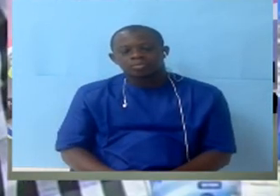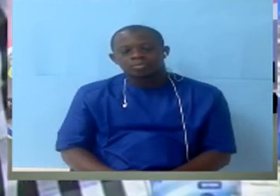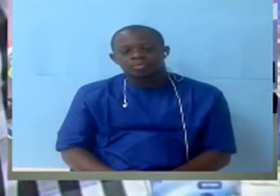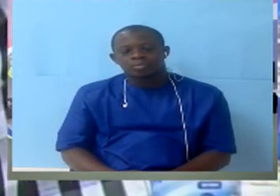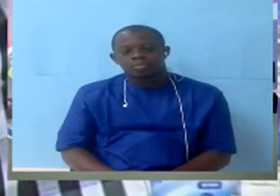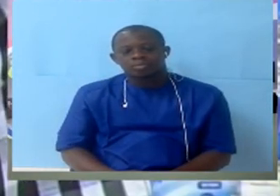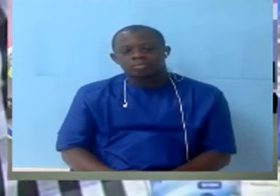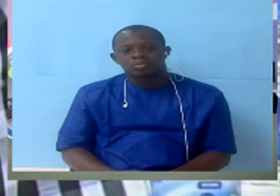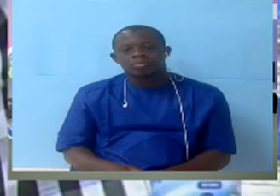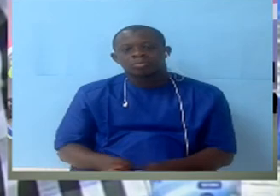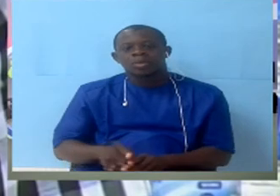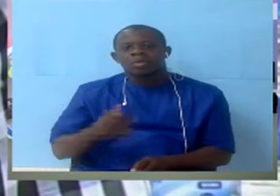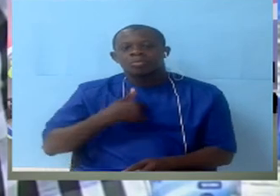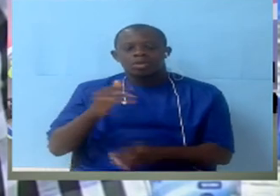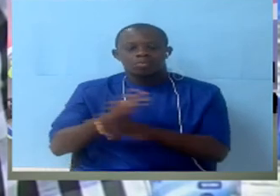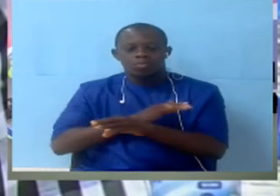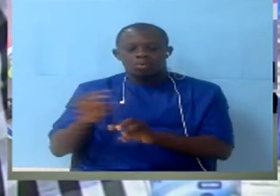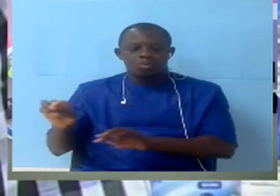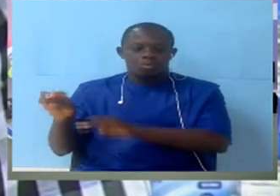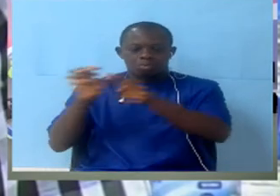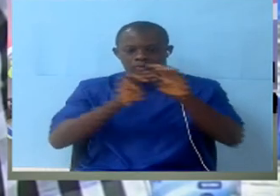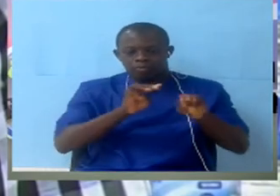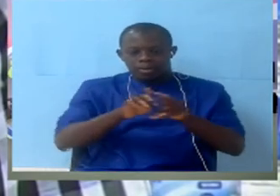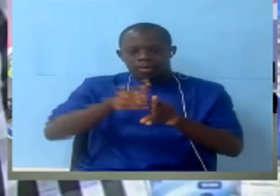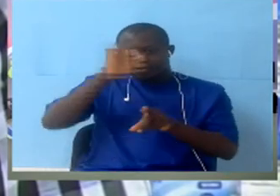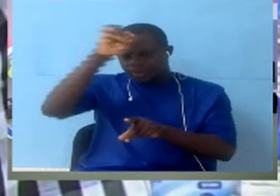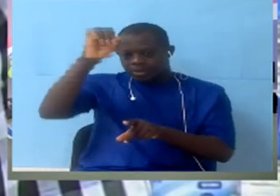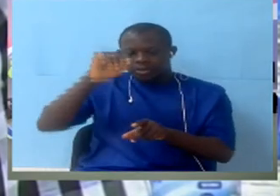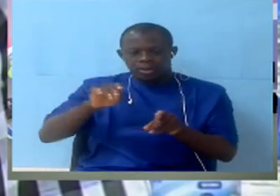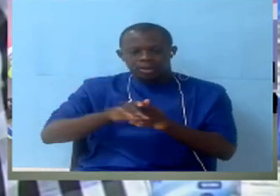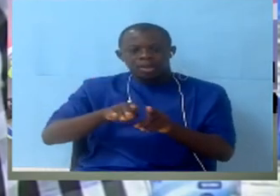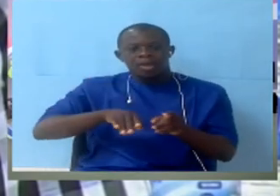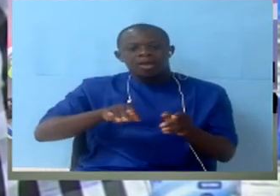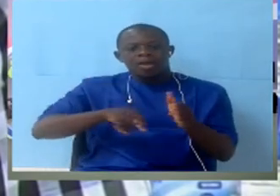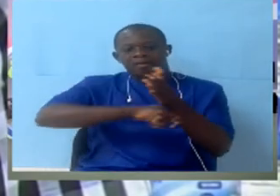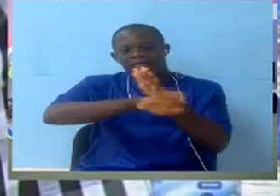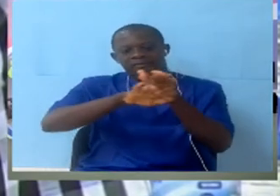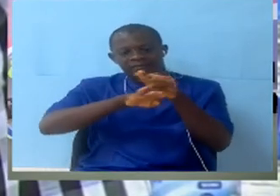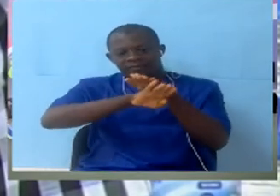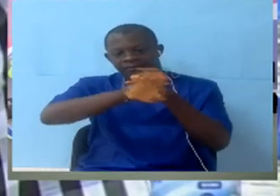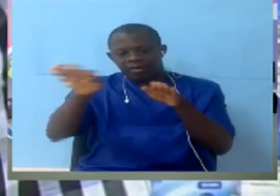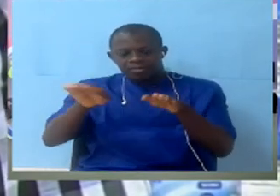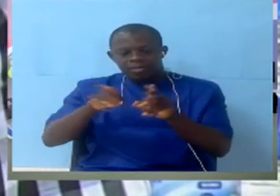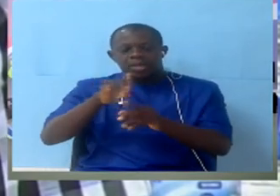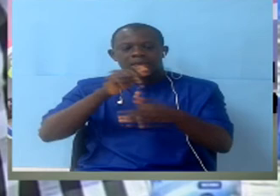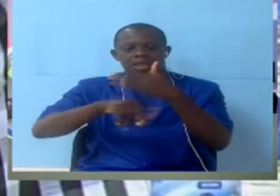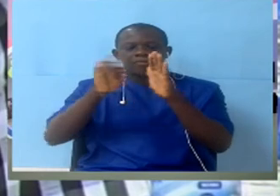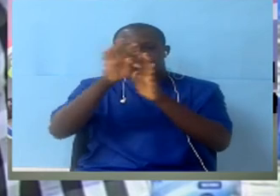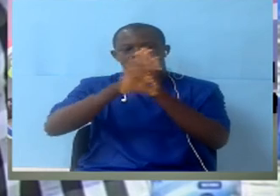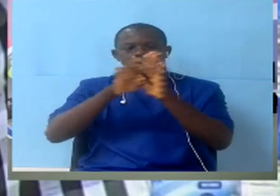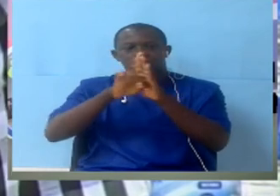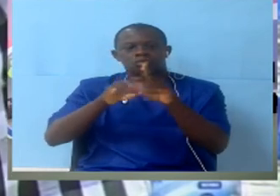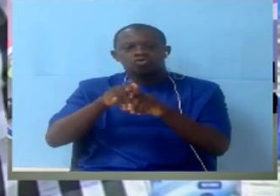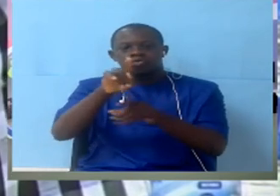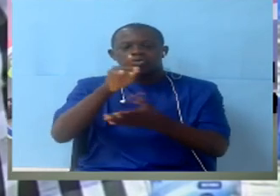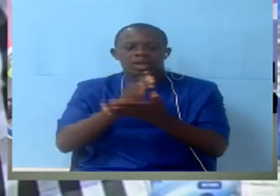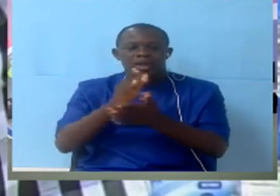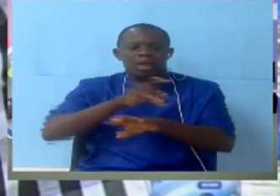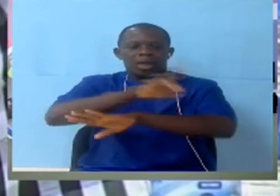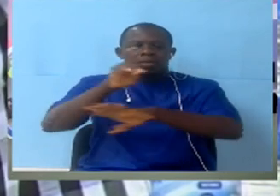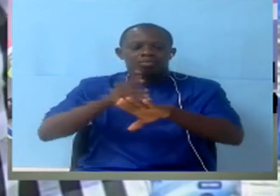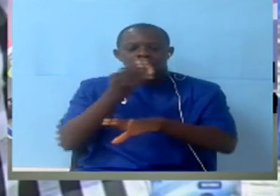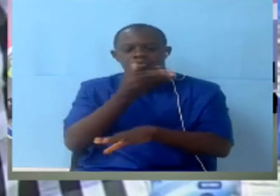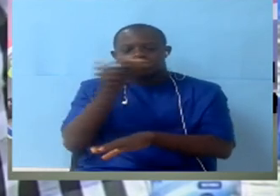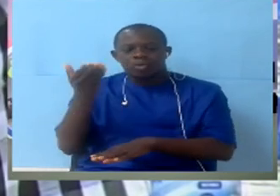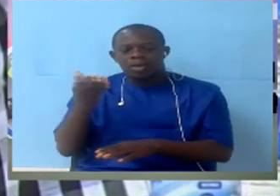the farm in Farato. I was not moved to the president's farm at Farato. Where were you? When you mentor, the classes la. I was attending